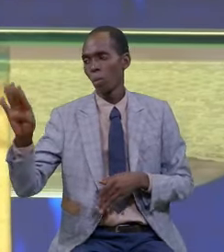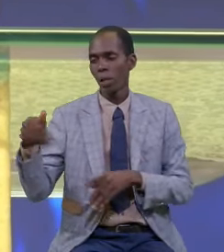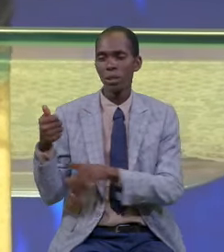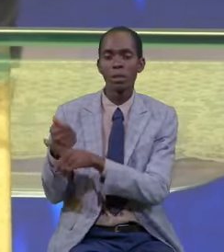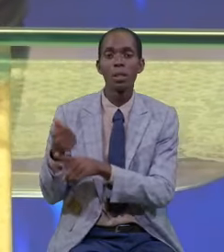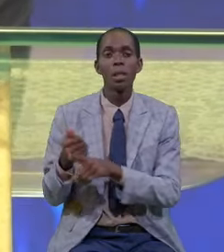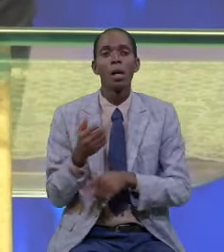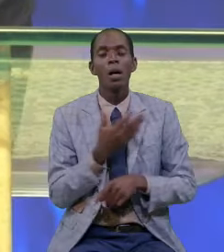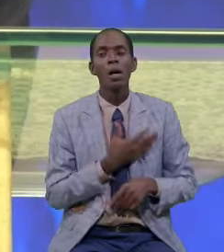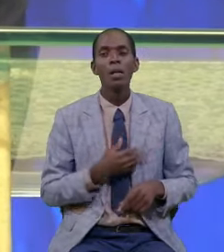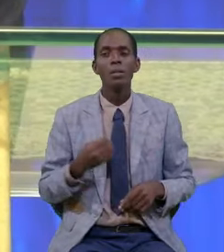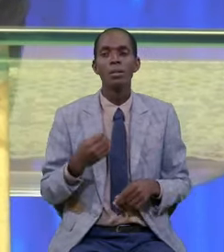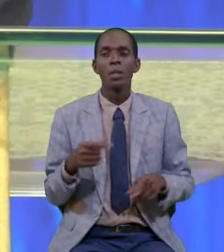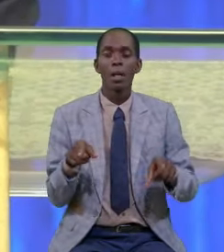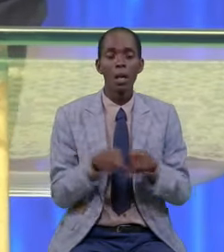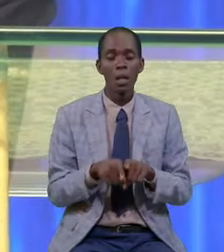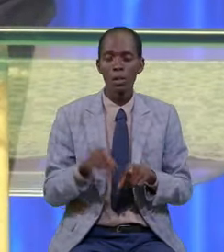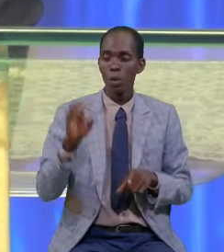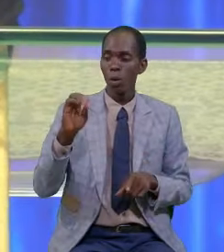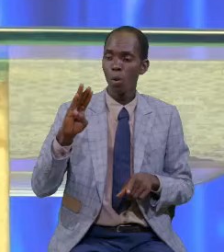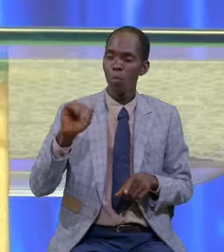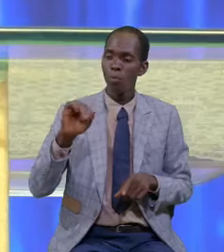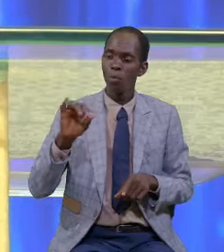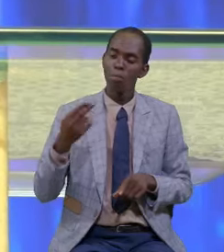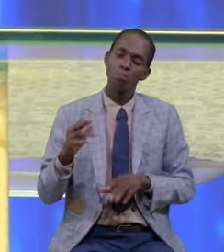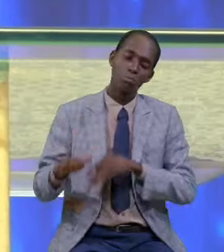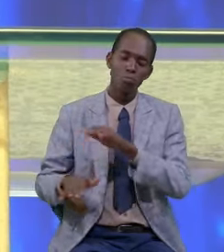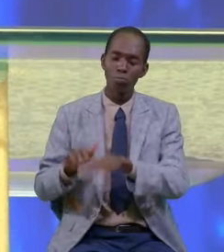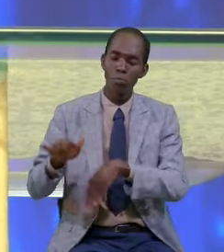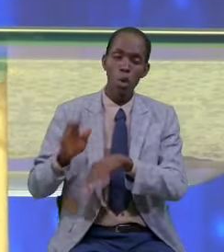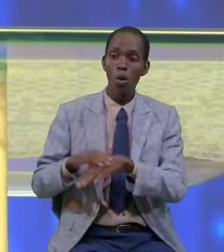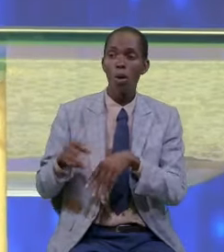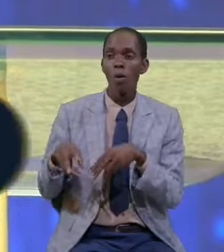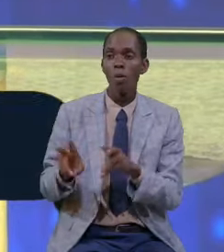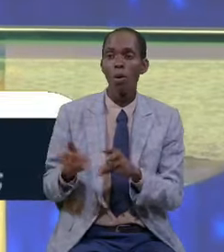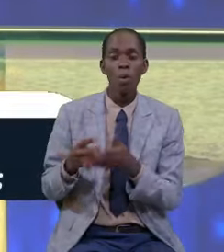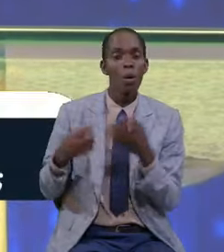And as Obadiah was in the way, behold,